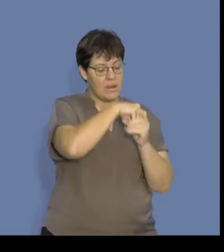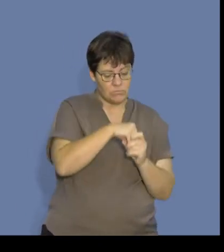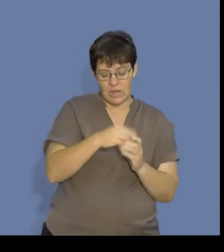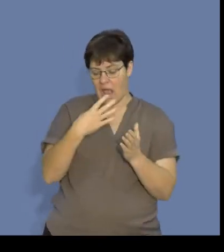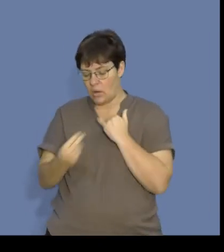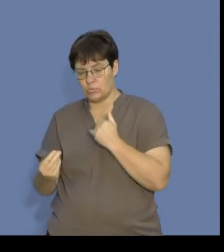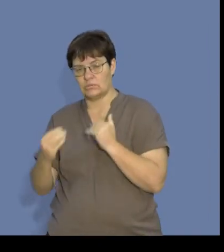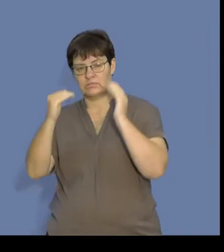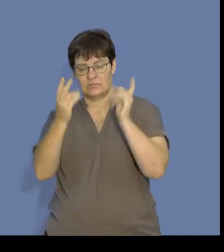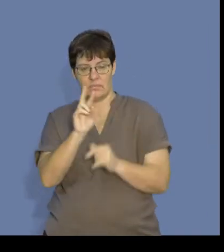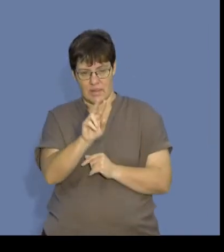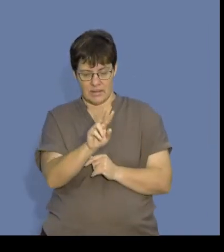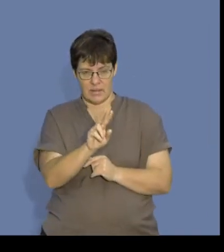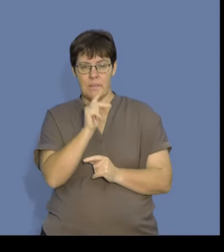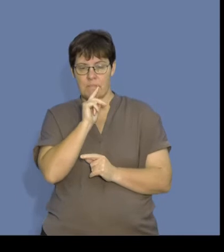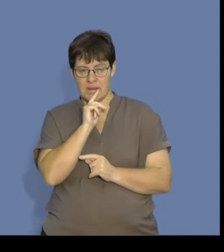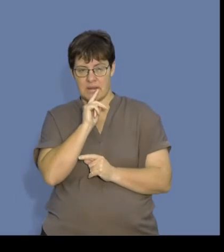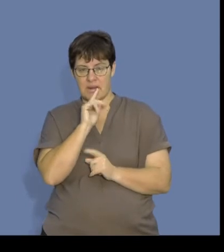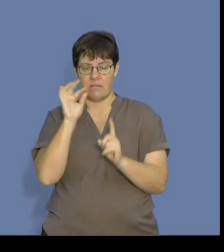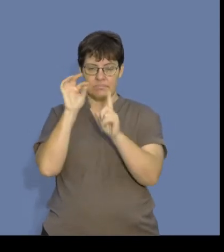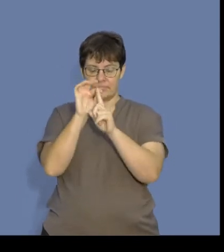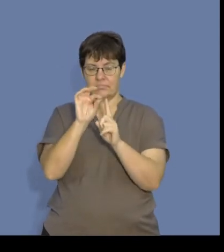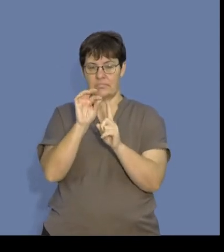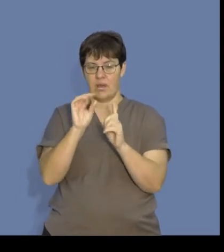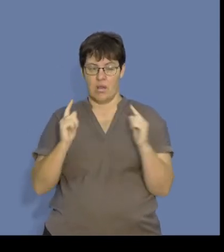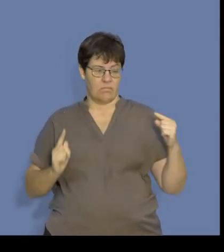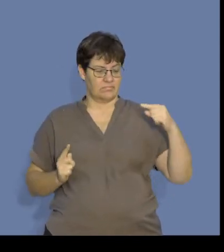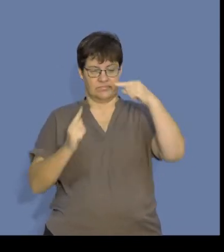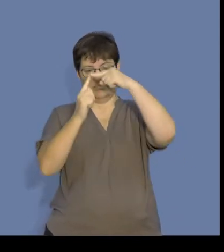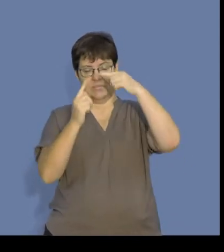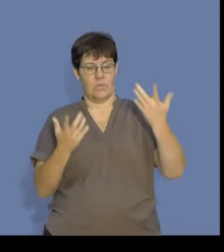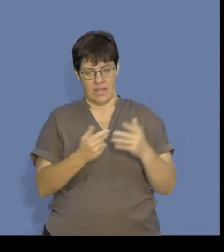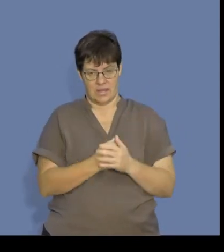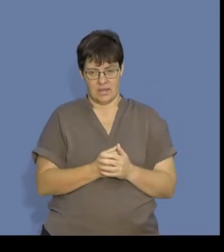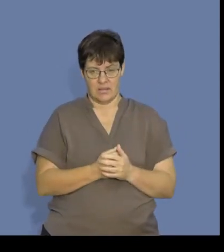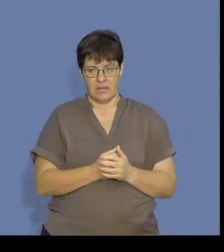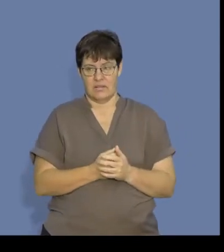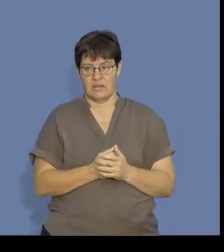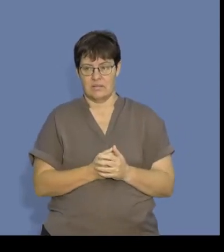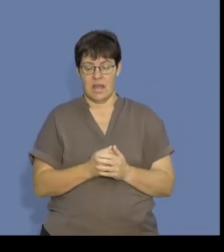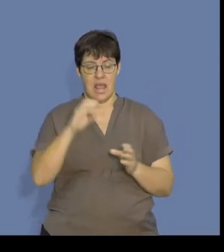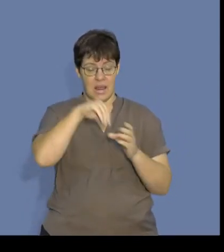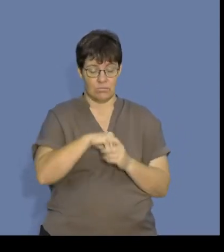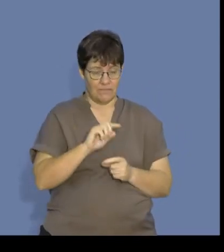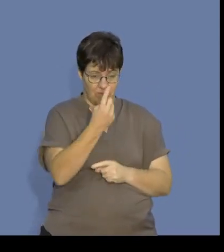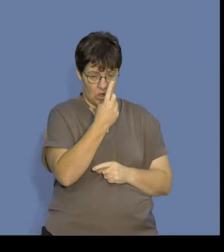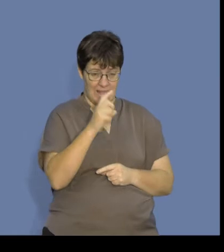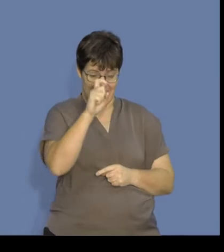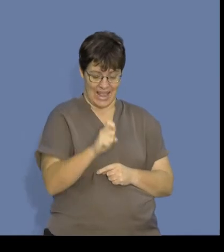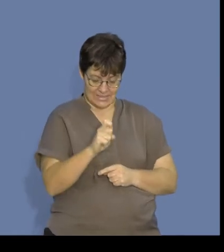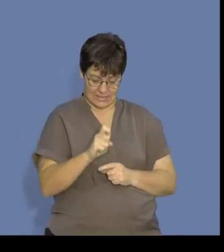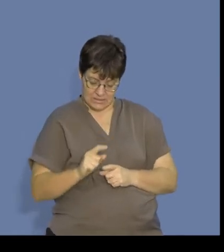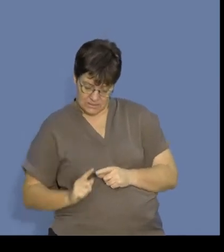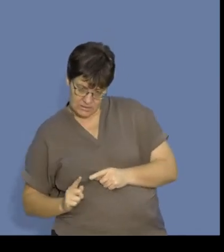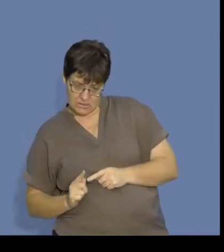input-output pairs, you're going to write them as a coordinate pair, where the input value is the first one in the